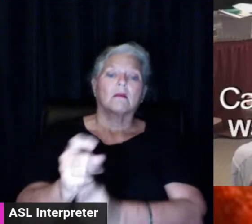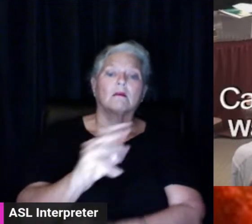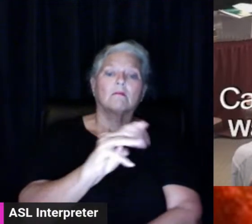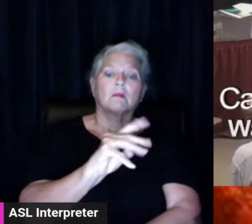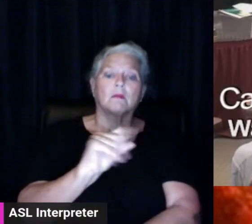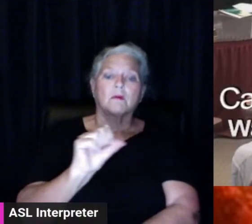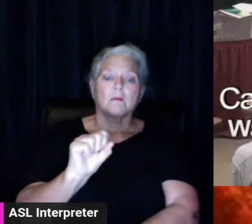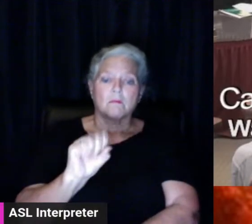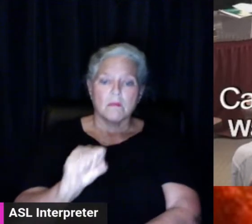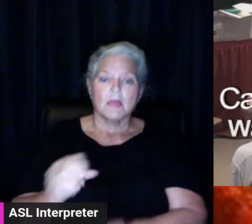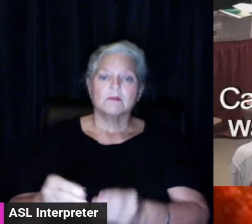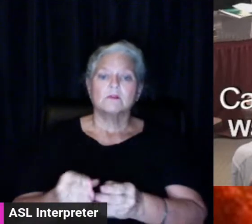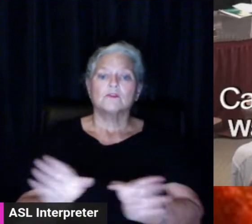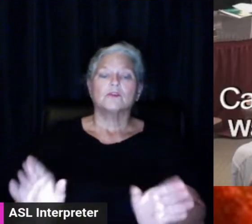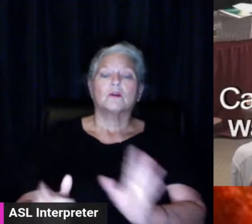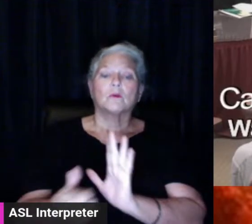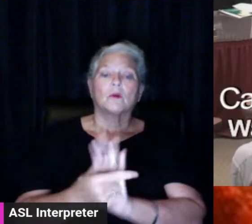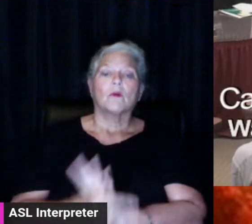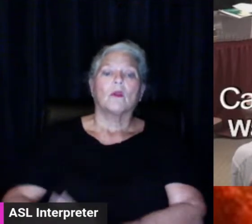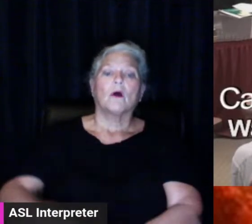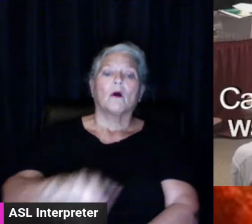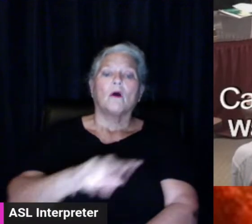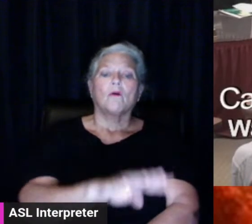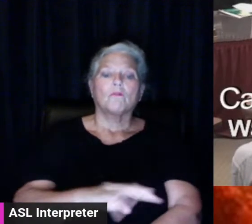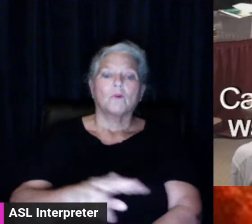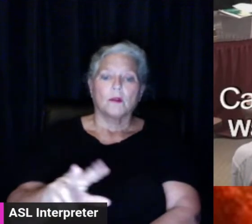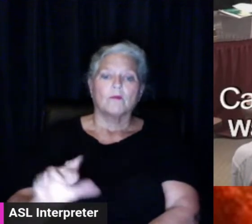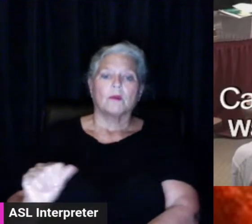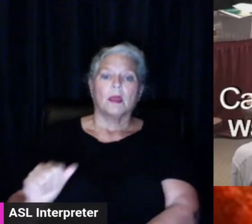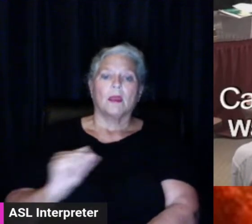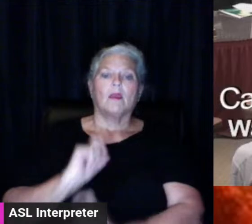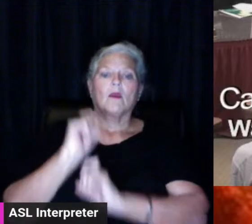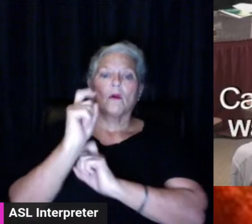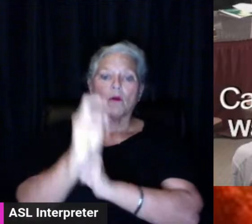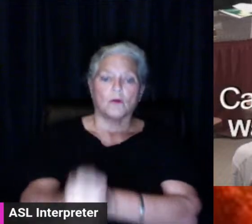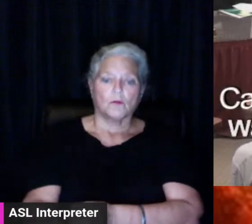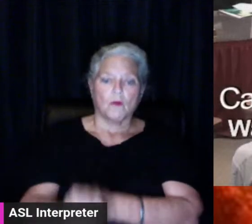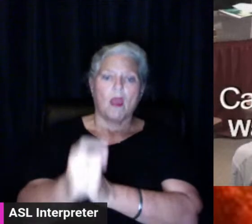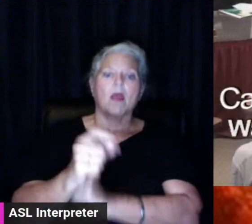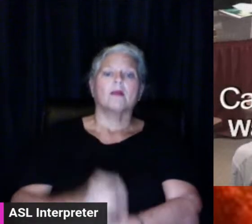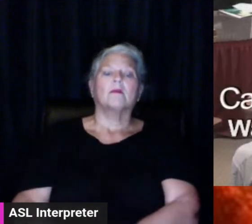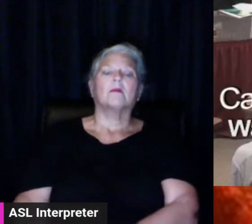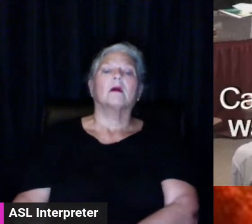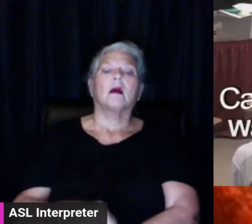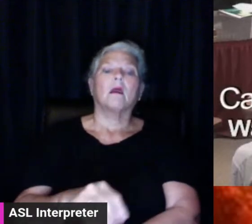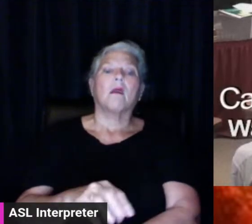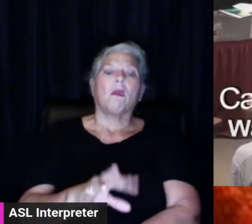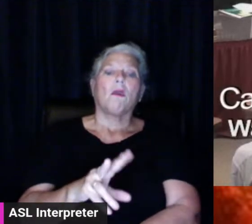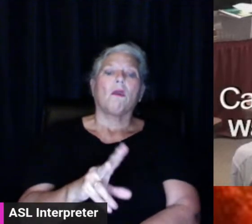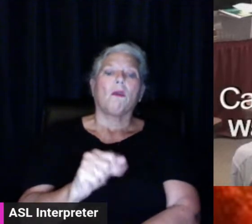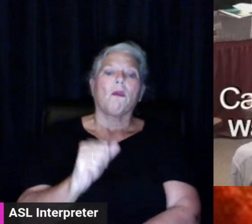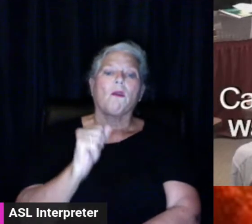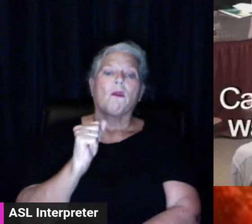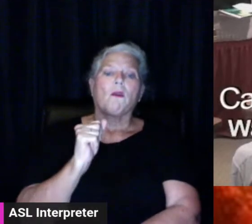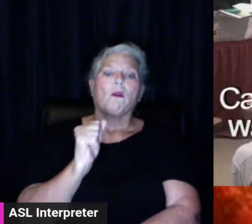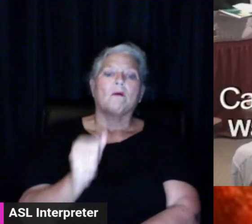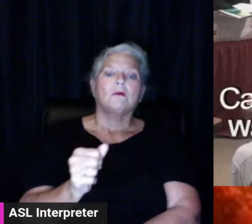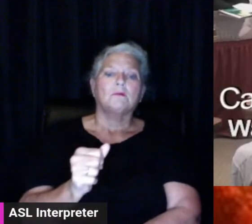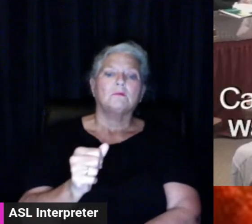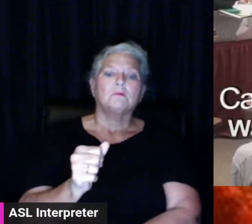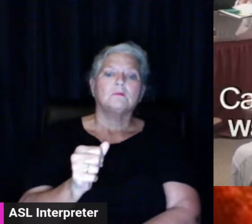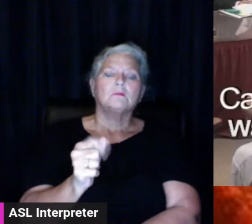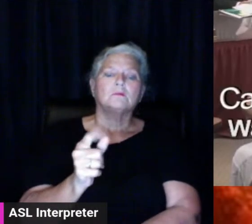subsection 53A, the grant of $50,000 from Outfront Media for Shawmut and Route 95